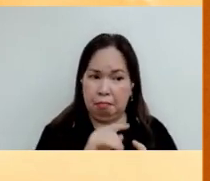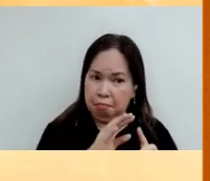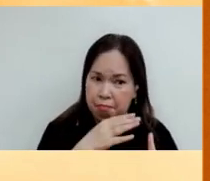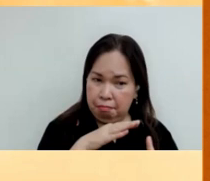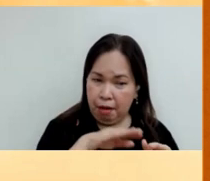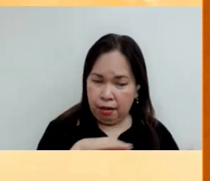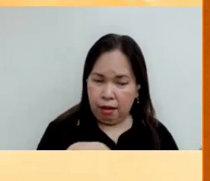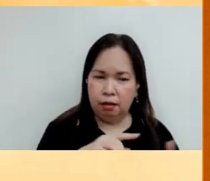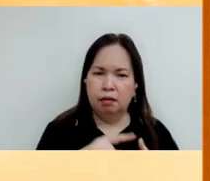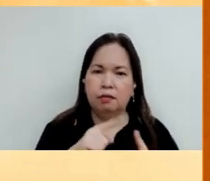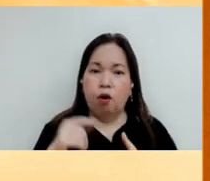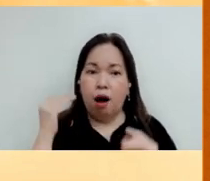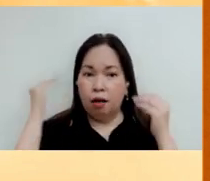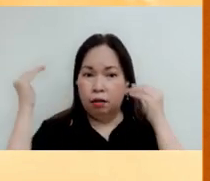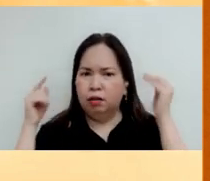in these